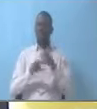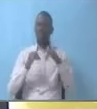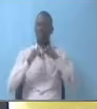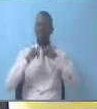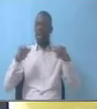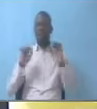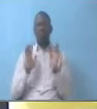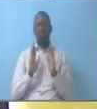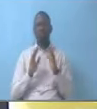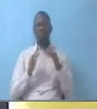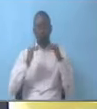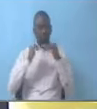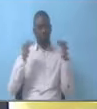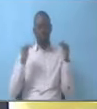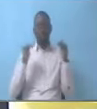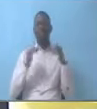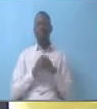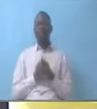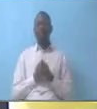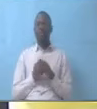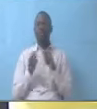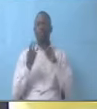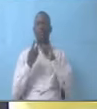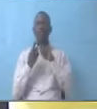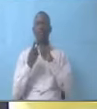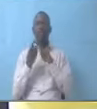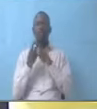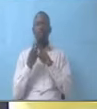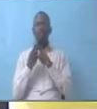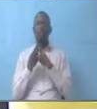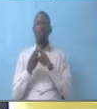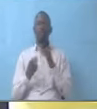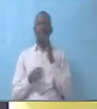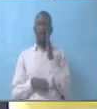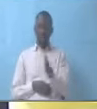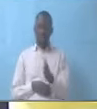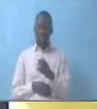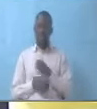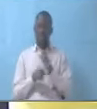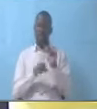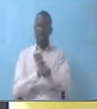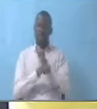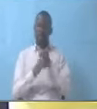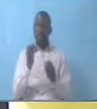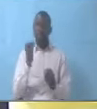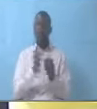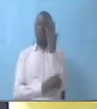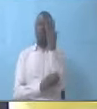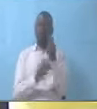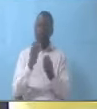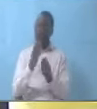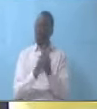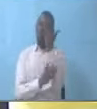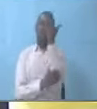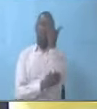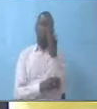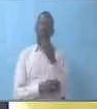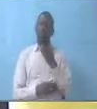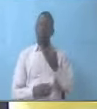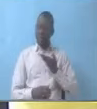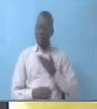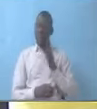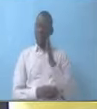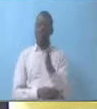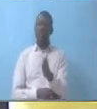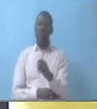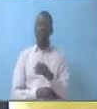xajalé sen. B. Ñaarël bi. Right to economic development. Ben nak lu aju ci am ciël ci walu yokuté kom